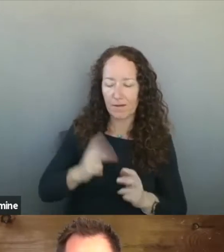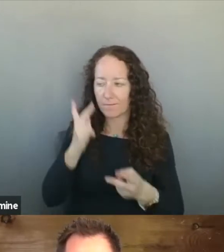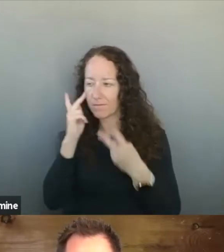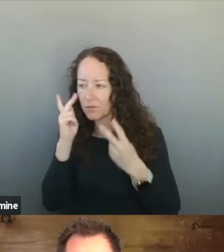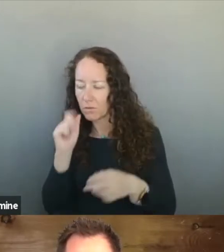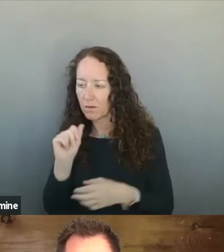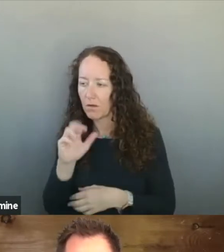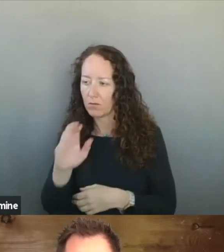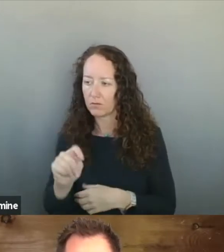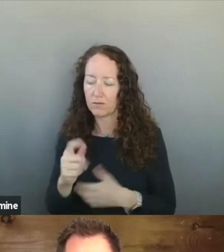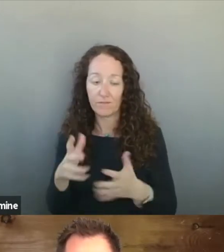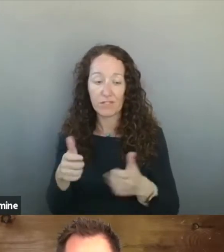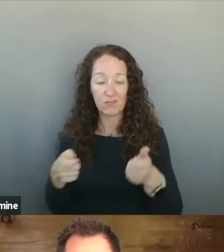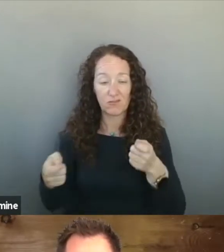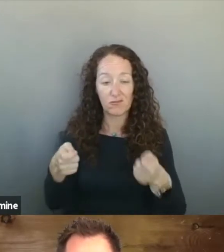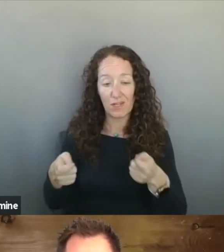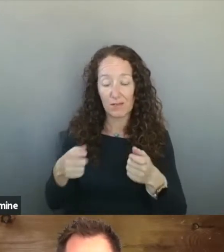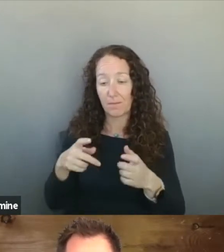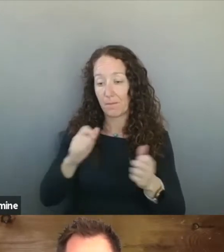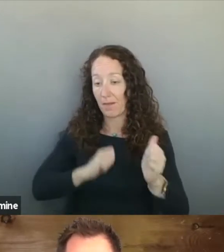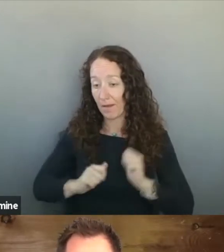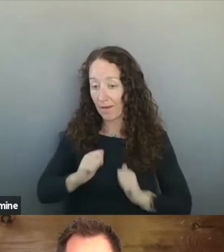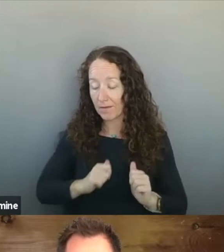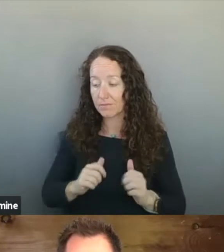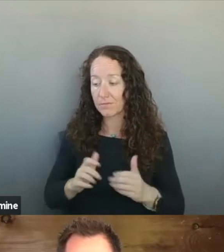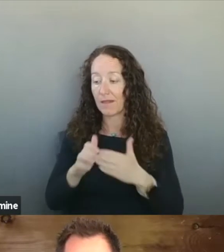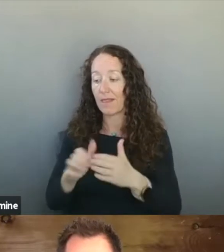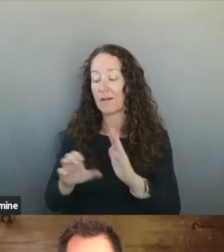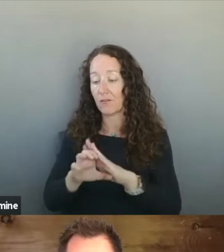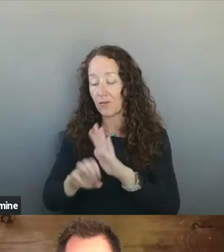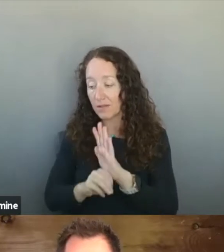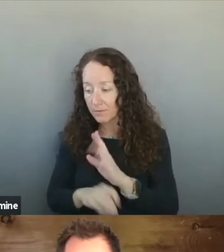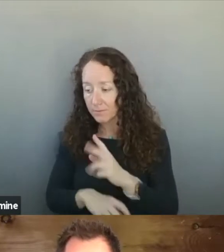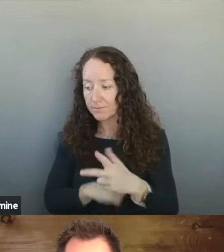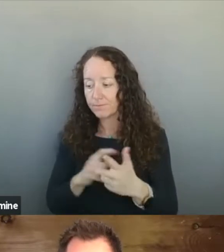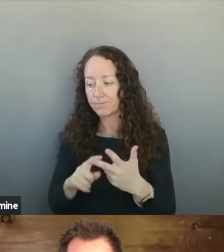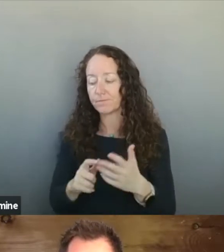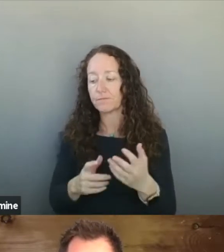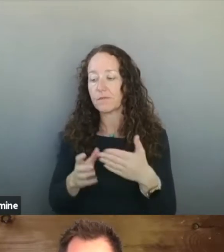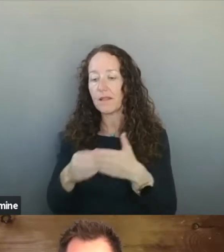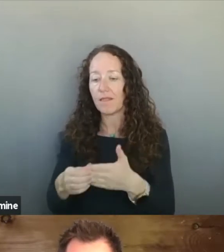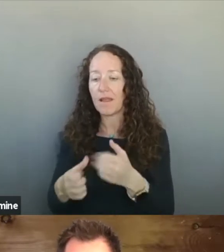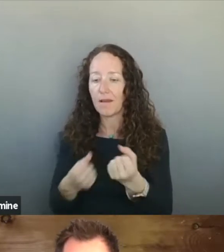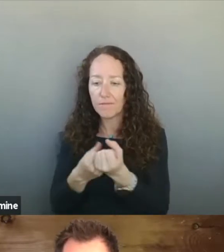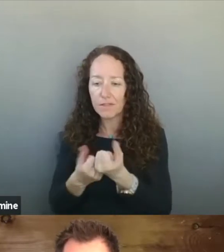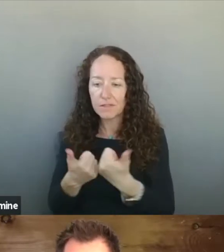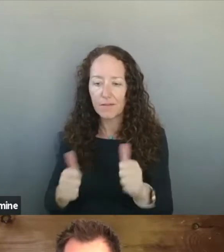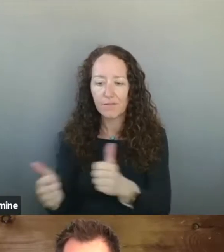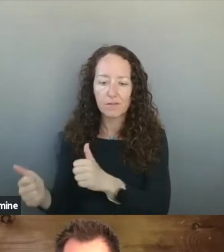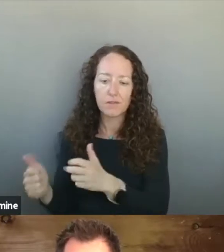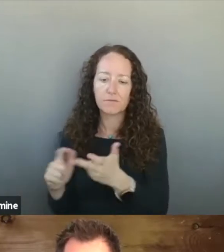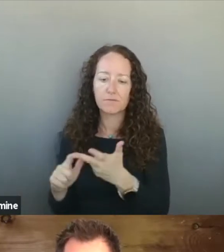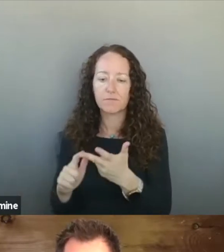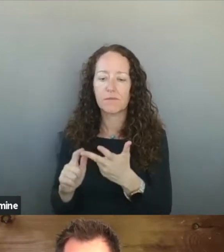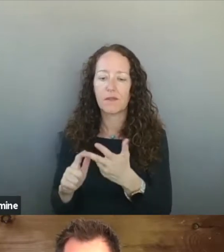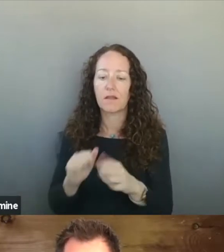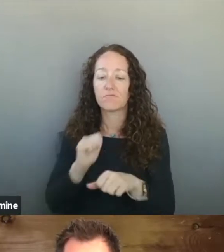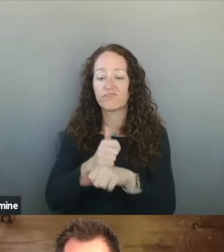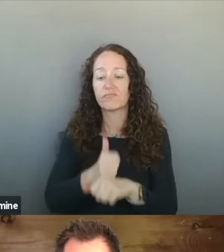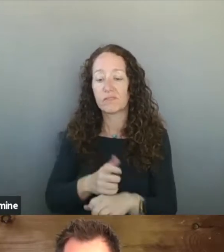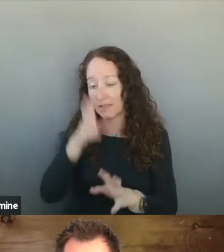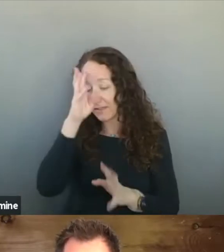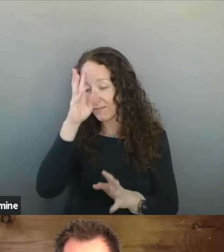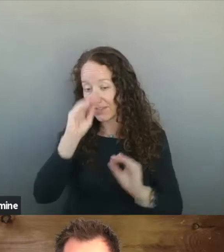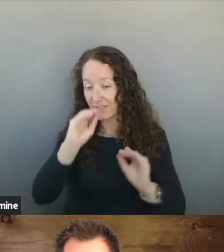plays, developed curricula, led advocacy efforts, and implemented innovative teaching artist training programs both in and out of our